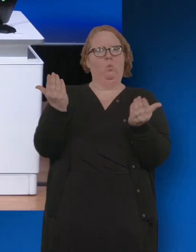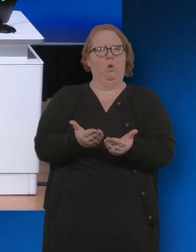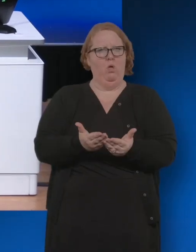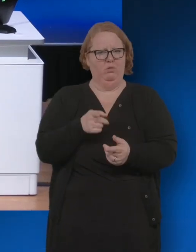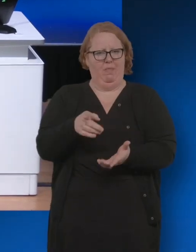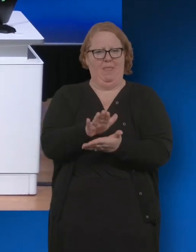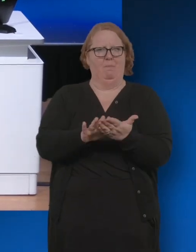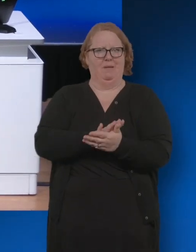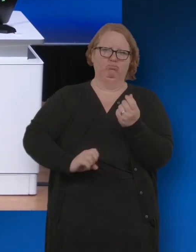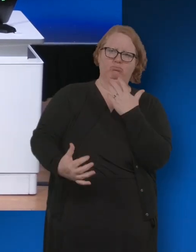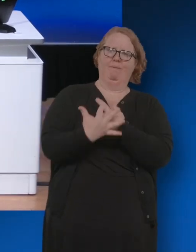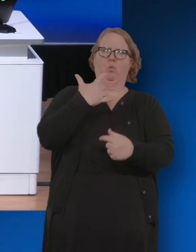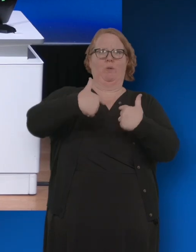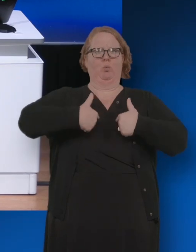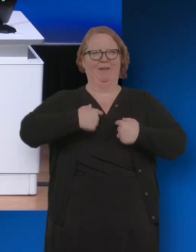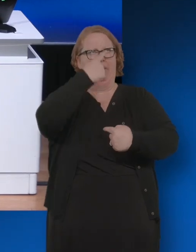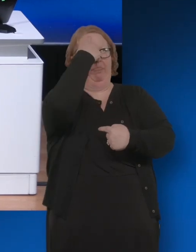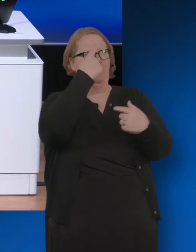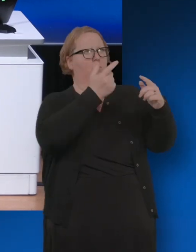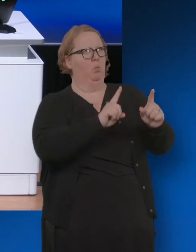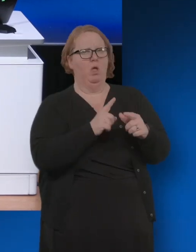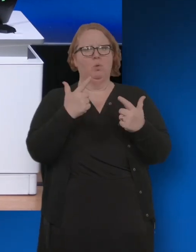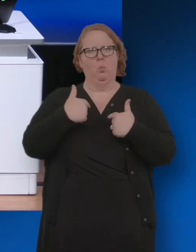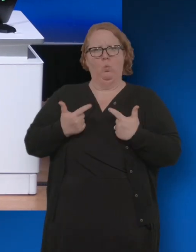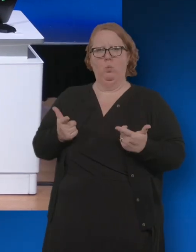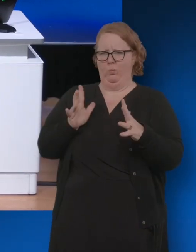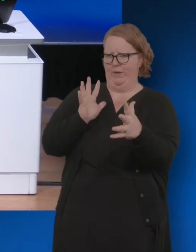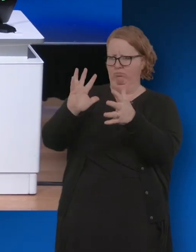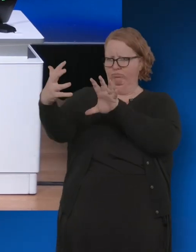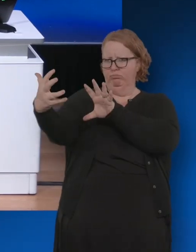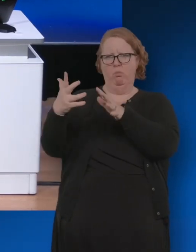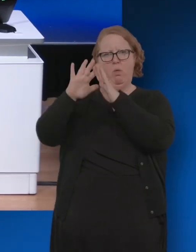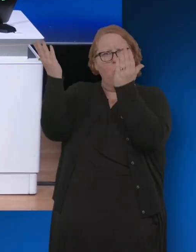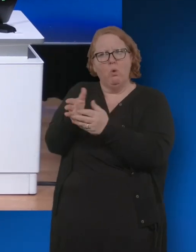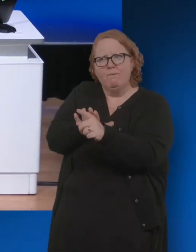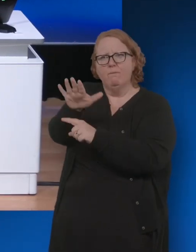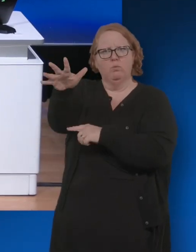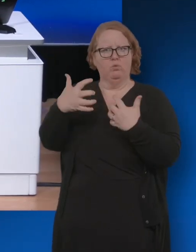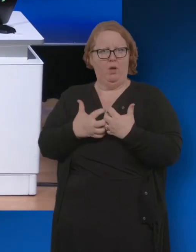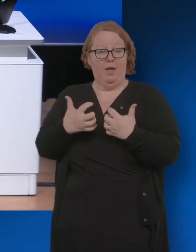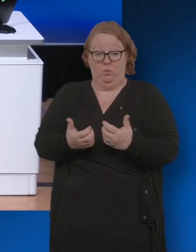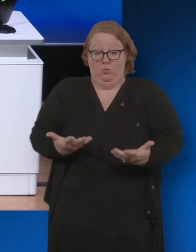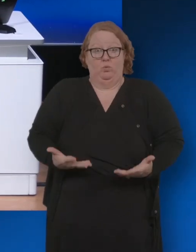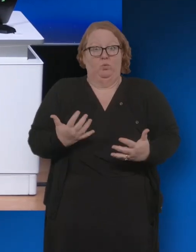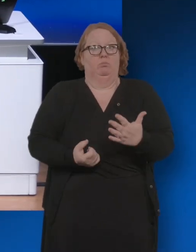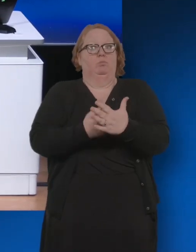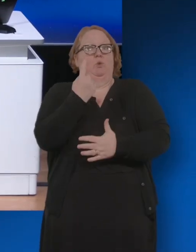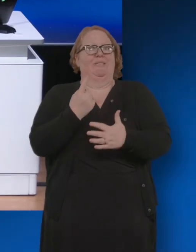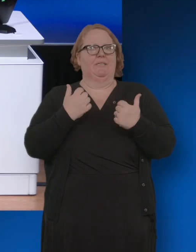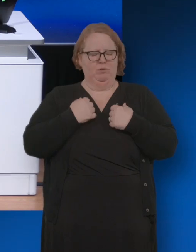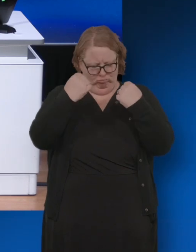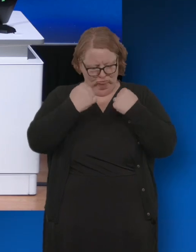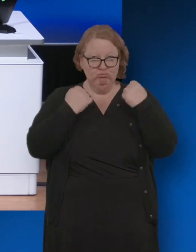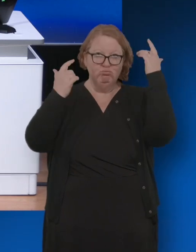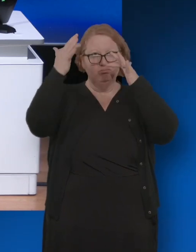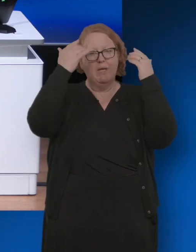think about it and how we shape it. And today, we're going to have the opportunity to reflect on ourselves, but of